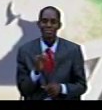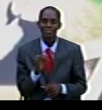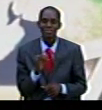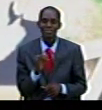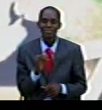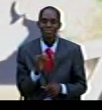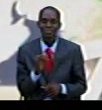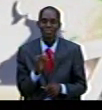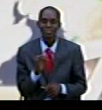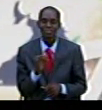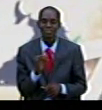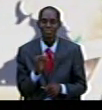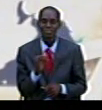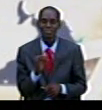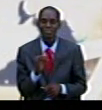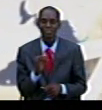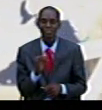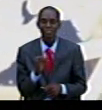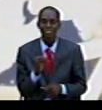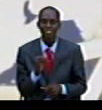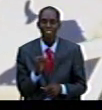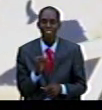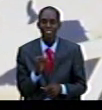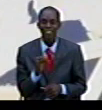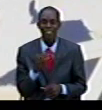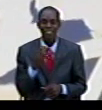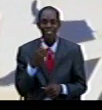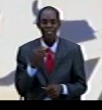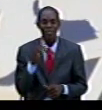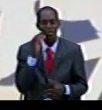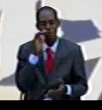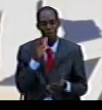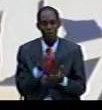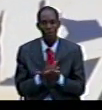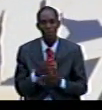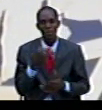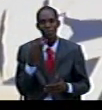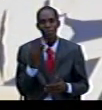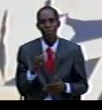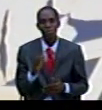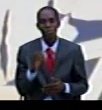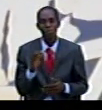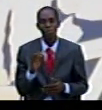Her Excellency, the wife of the governor of Oyo State.